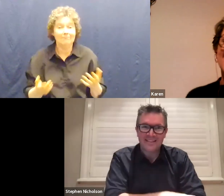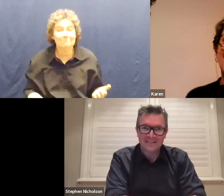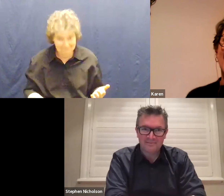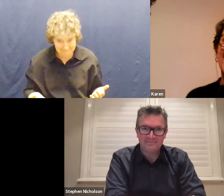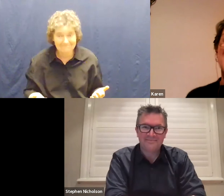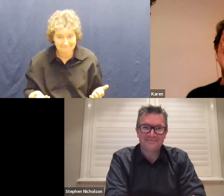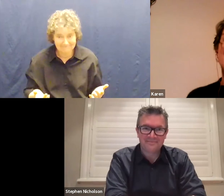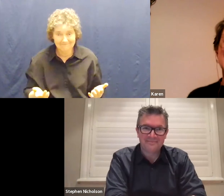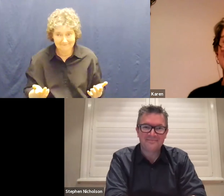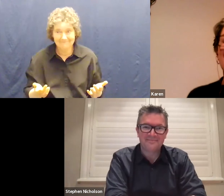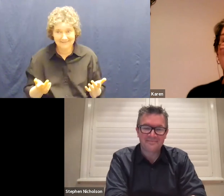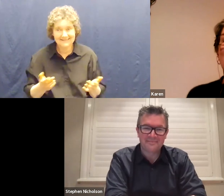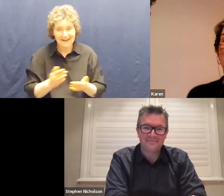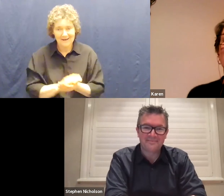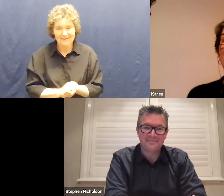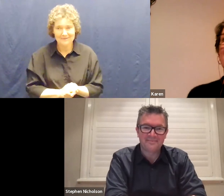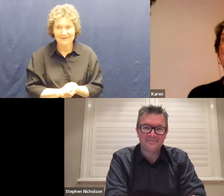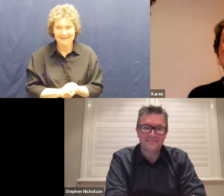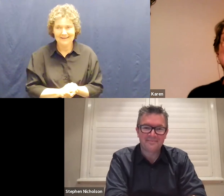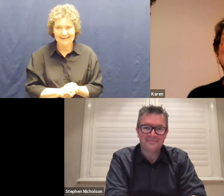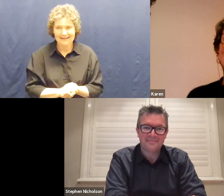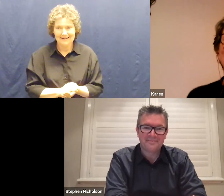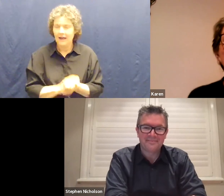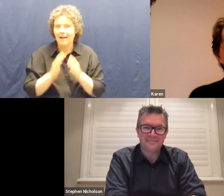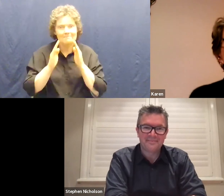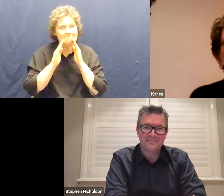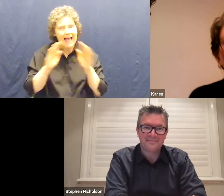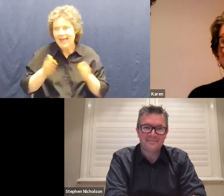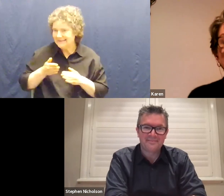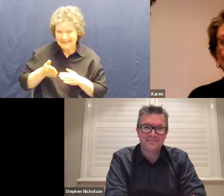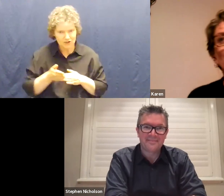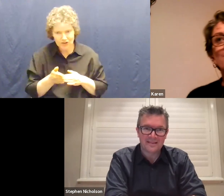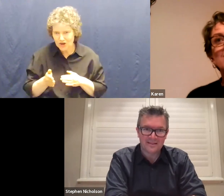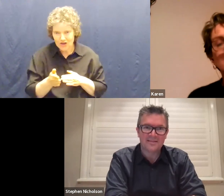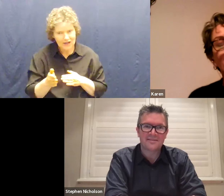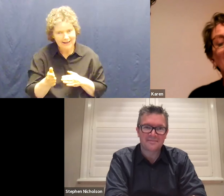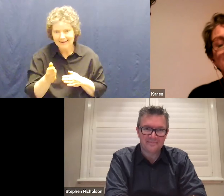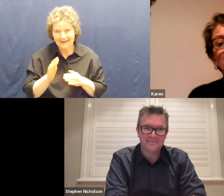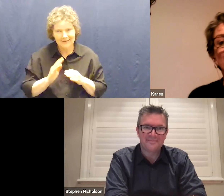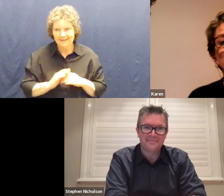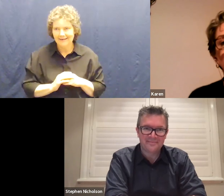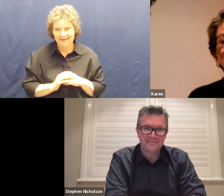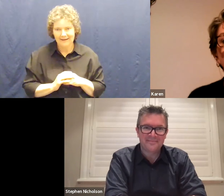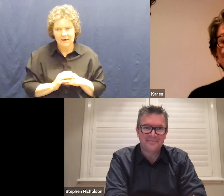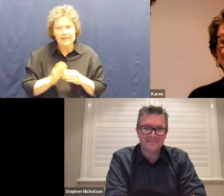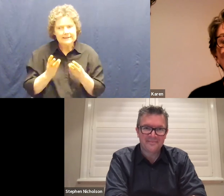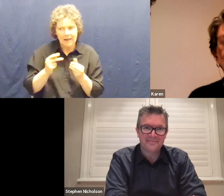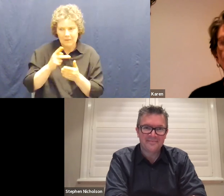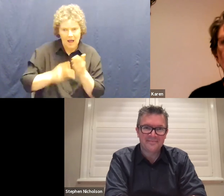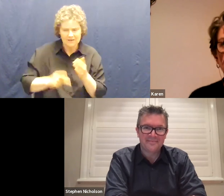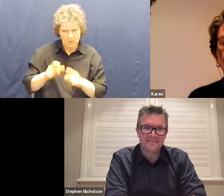So it was an amazing journey. There were parts of it that were difficult for